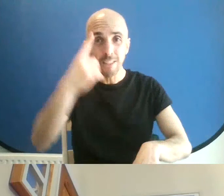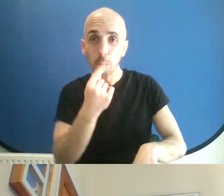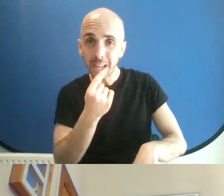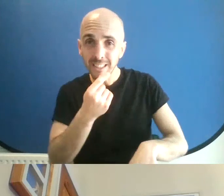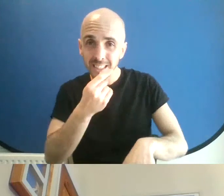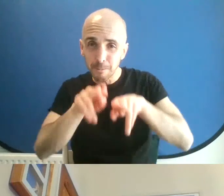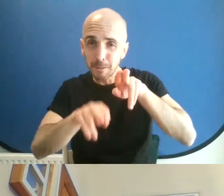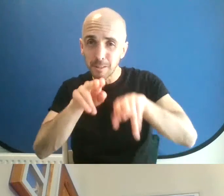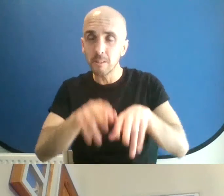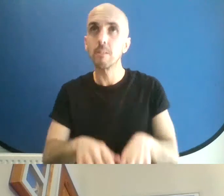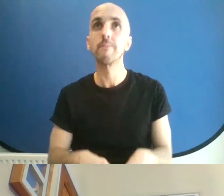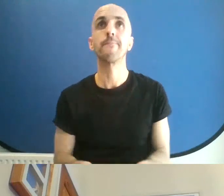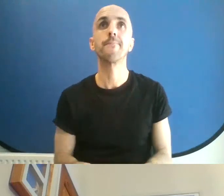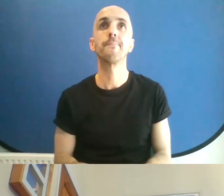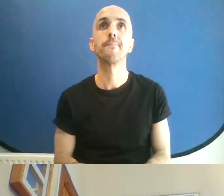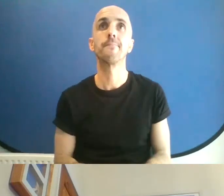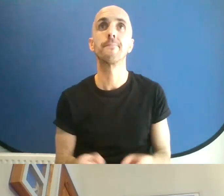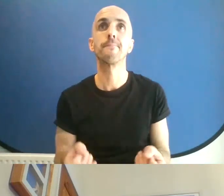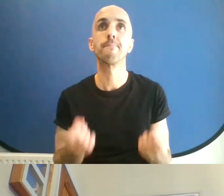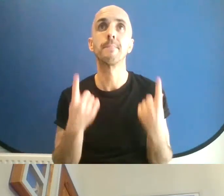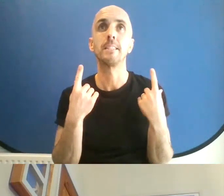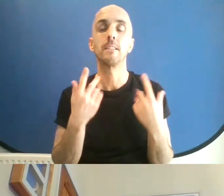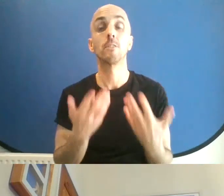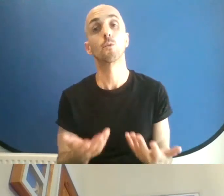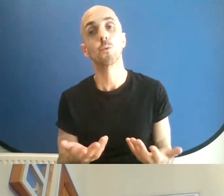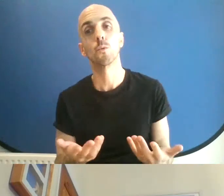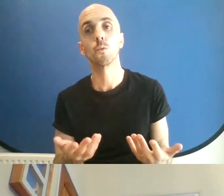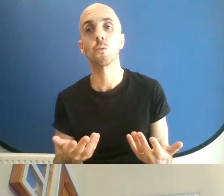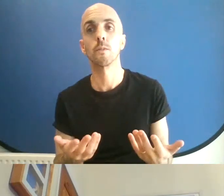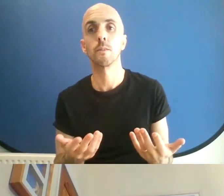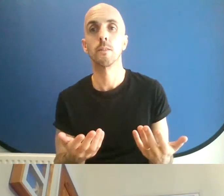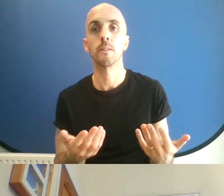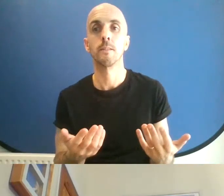around technology itself and